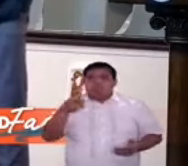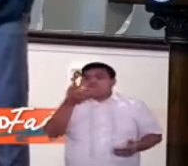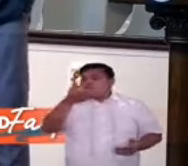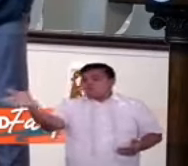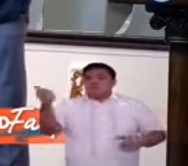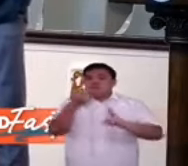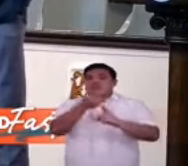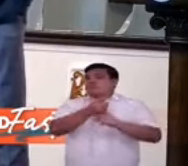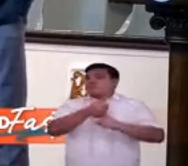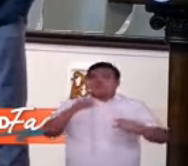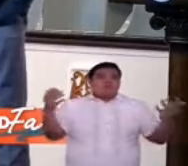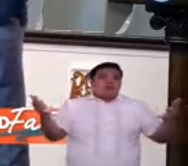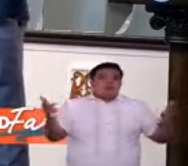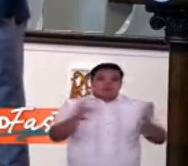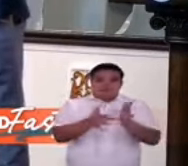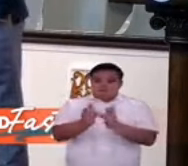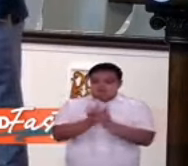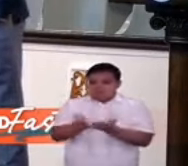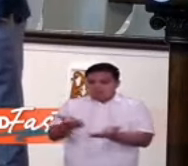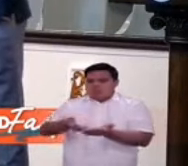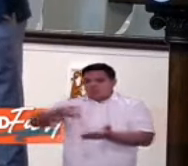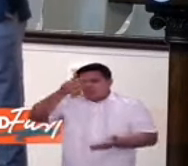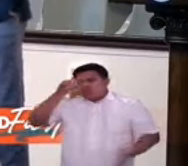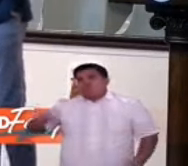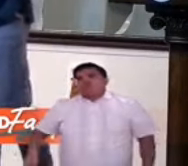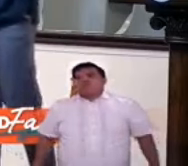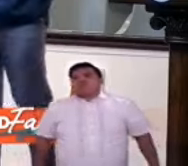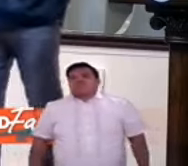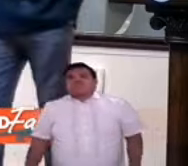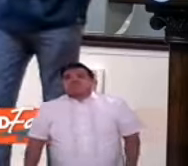you yourself do not have Bible knowledge.